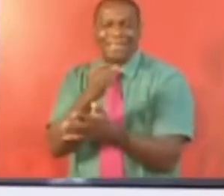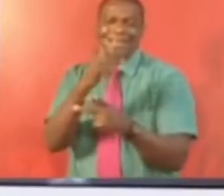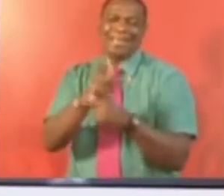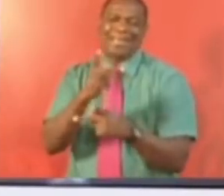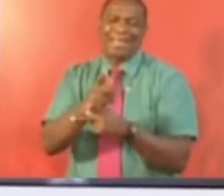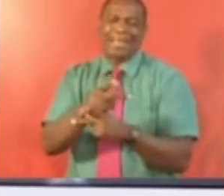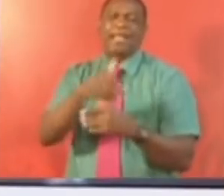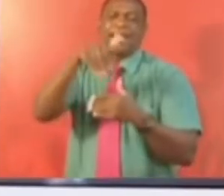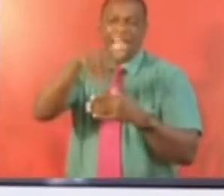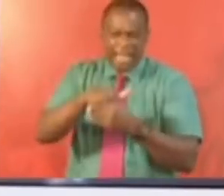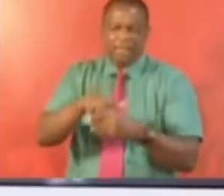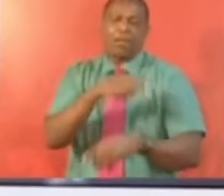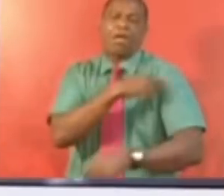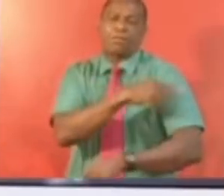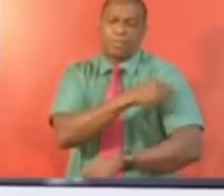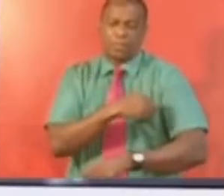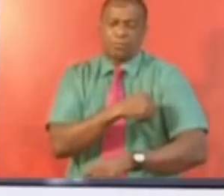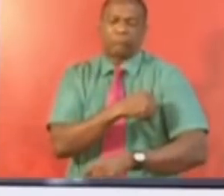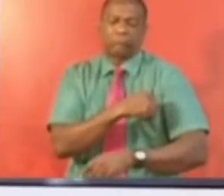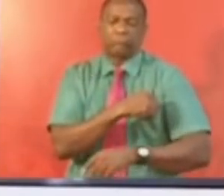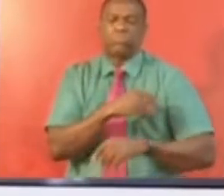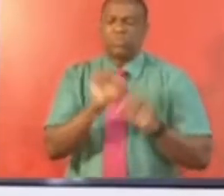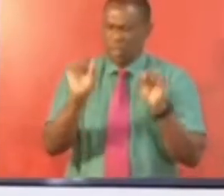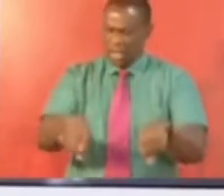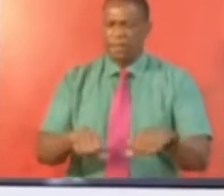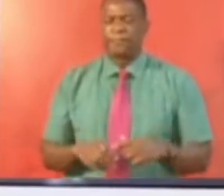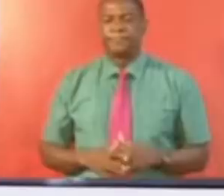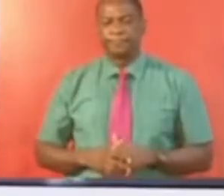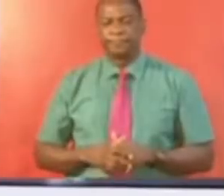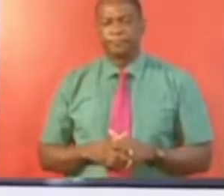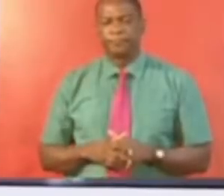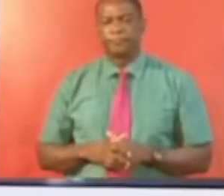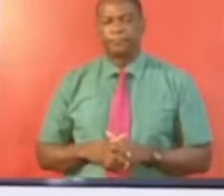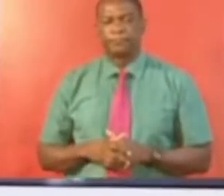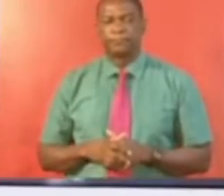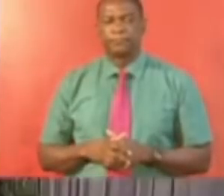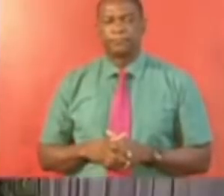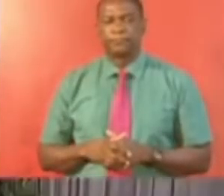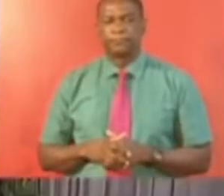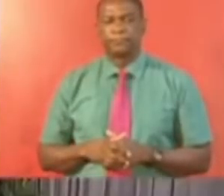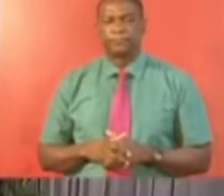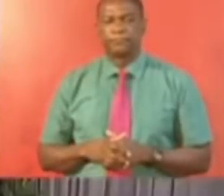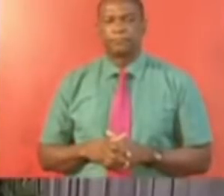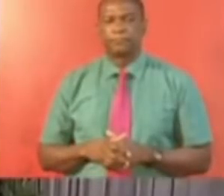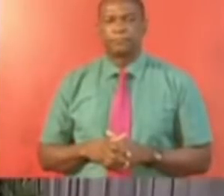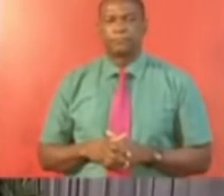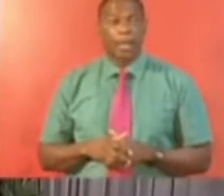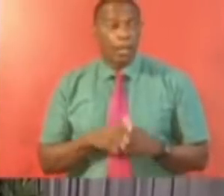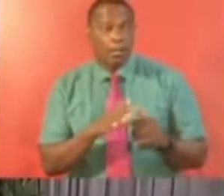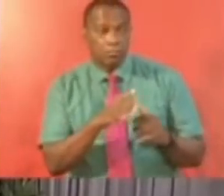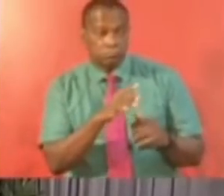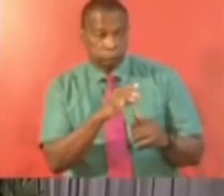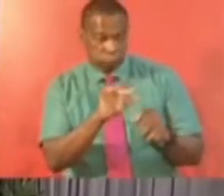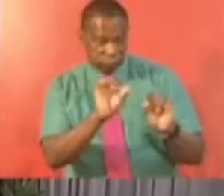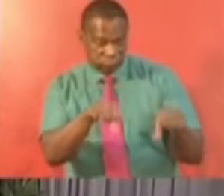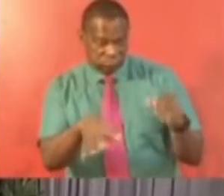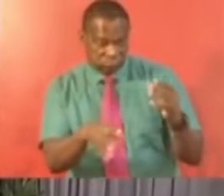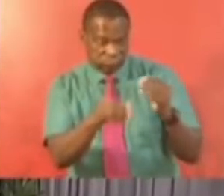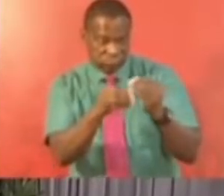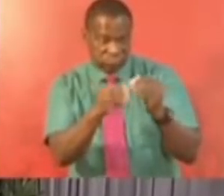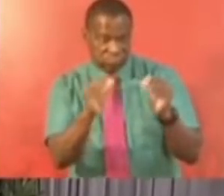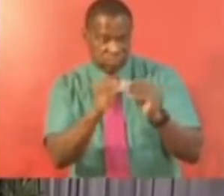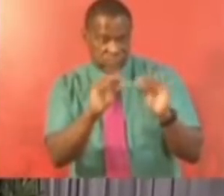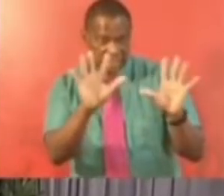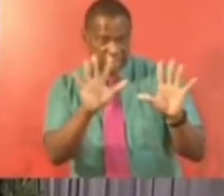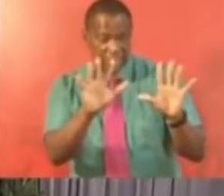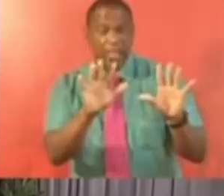possible to avoid any untoward complications of this disease. Candice? So CMO, if I might just clarify, because GML